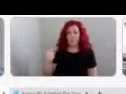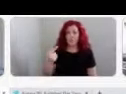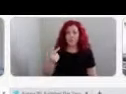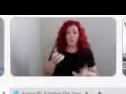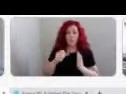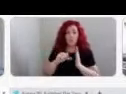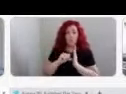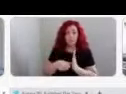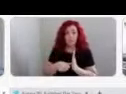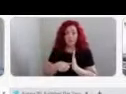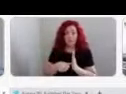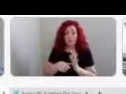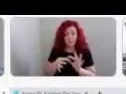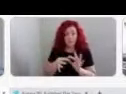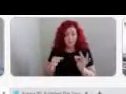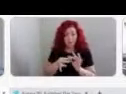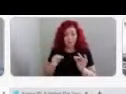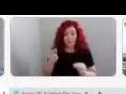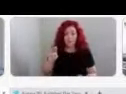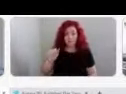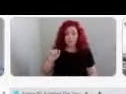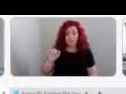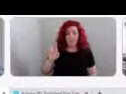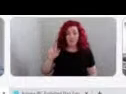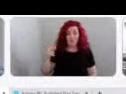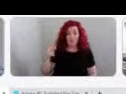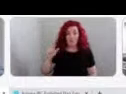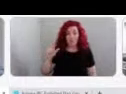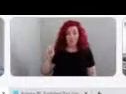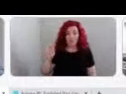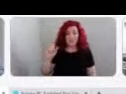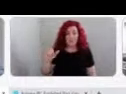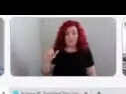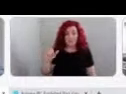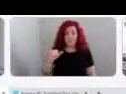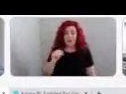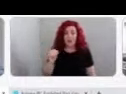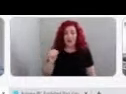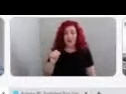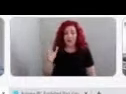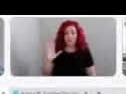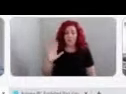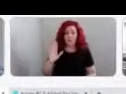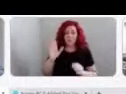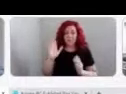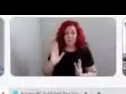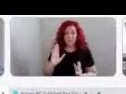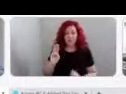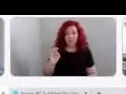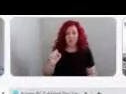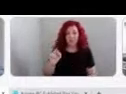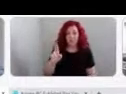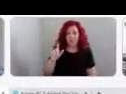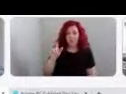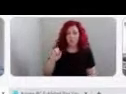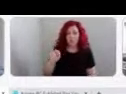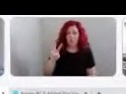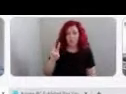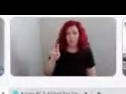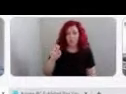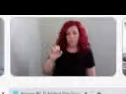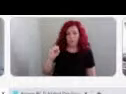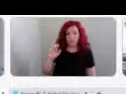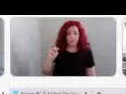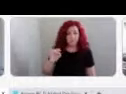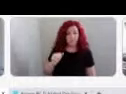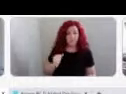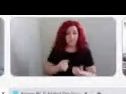the comments of mayor paul deci and the previous speaker marilyn weissman i support the map that was